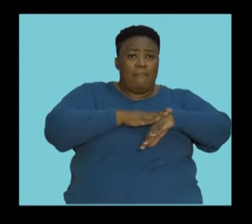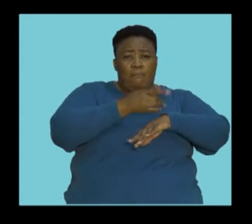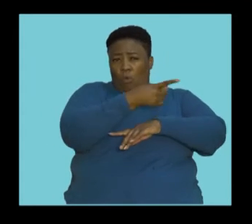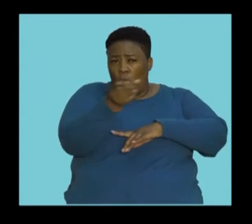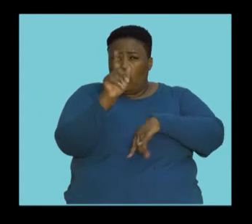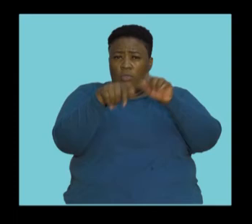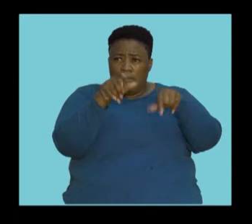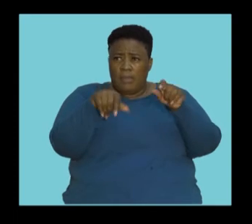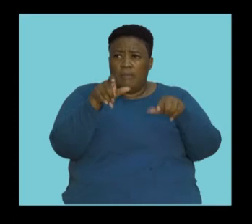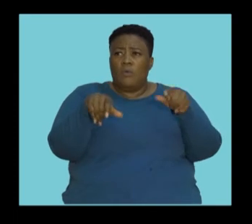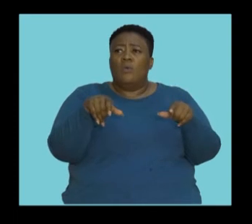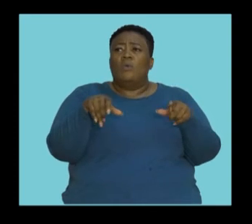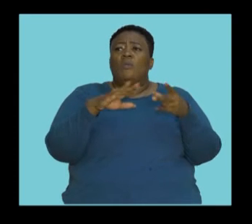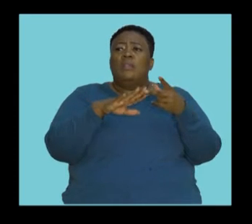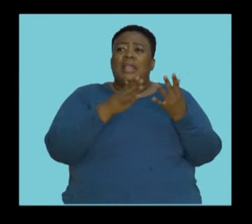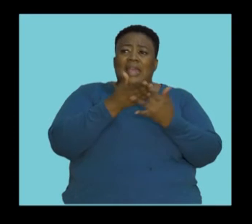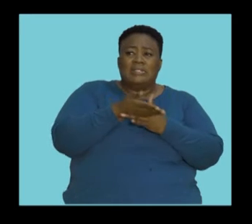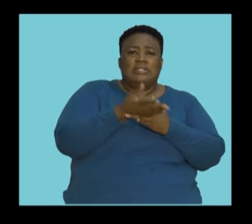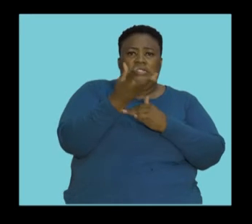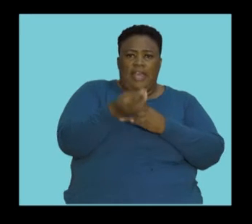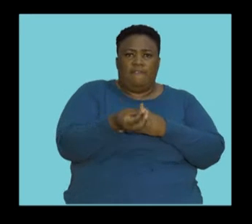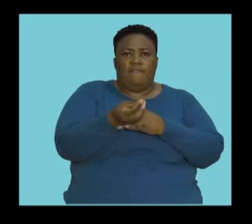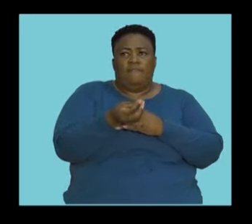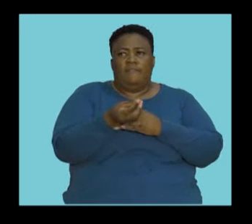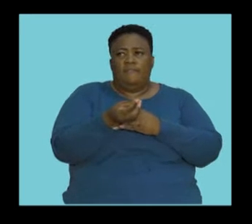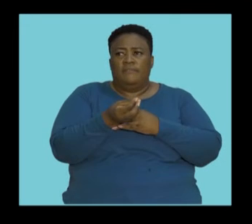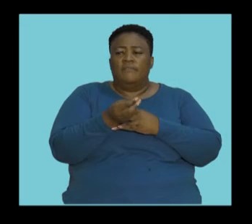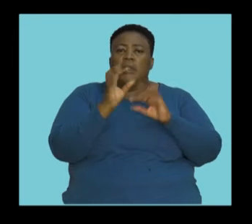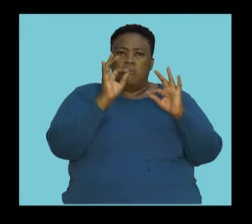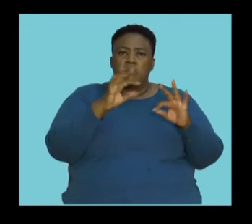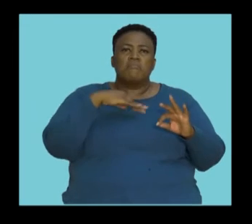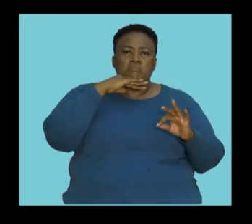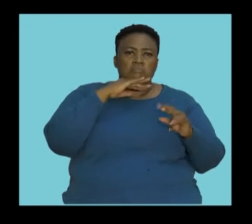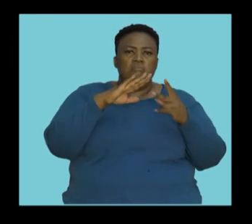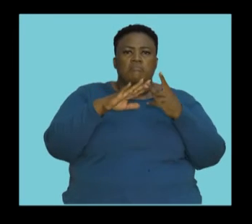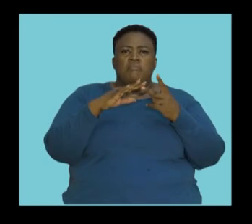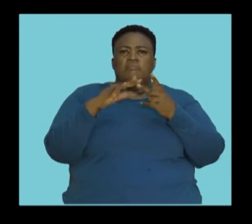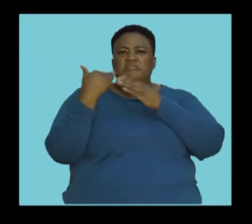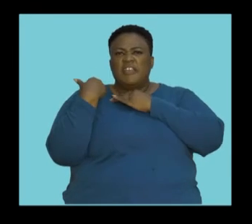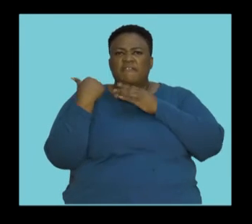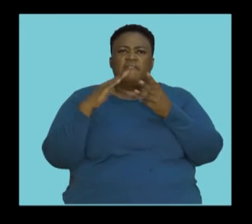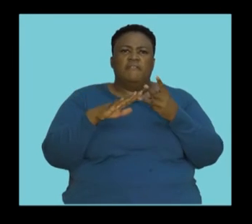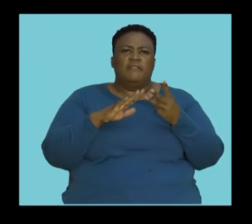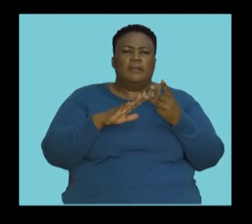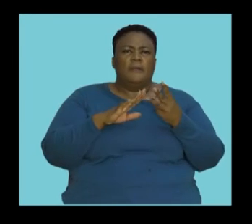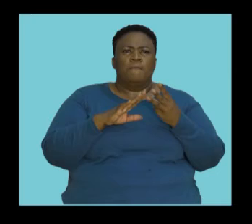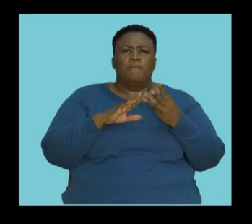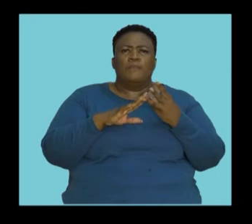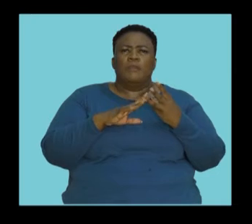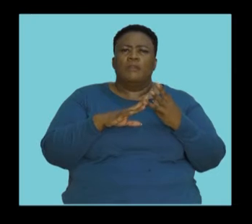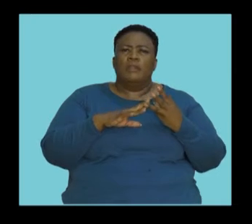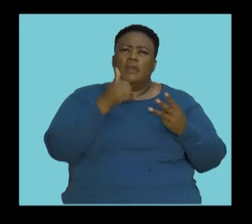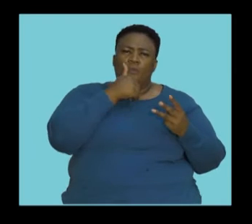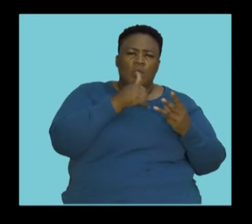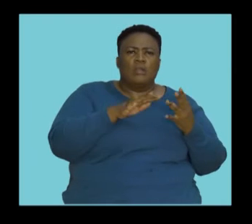social, and economic access to sufficient food that is safe, nutritious, and that meets